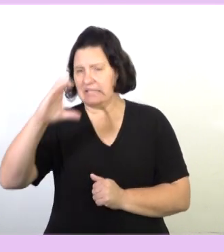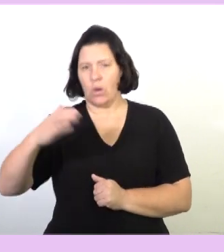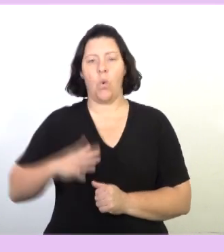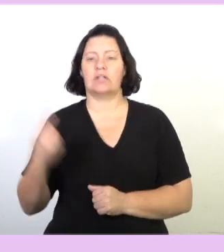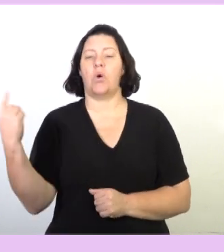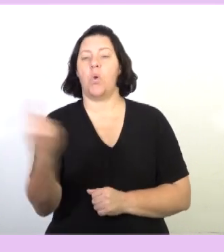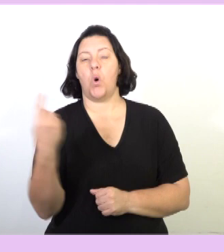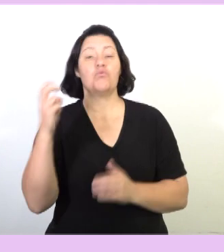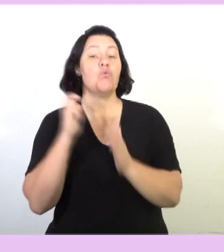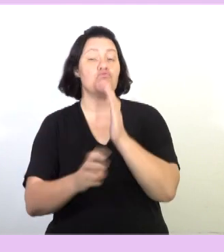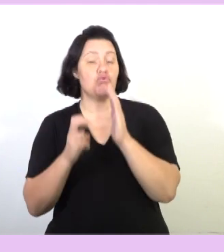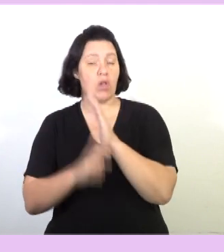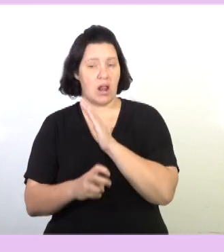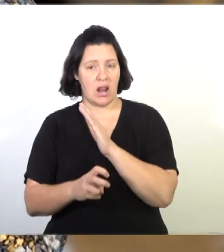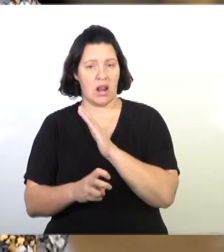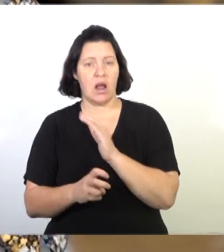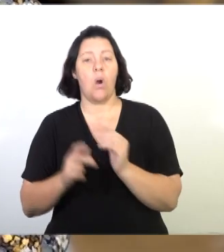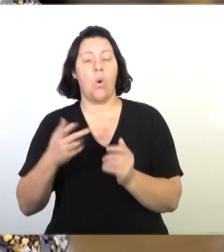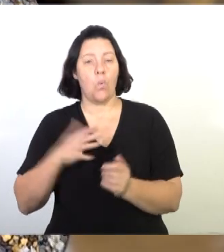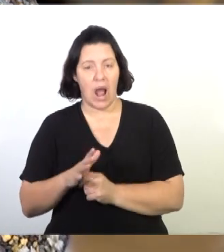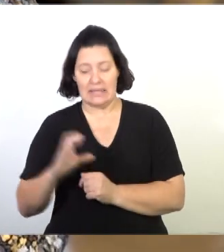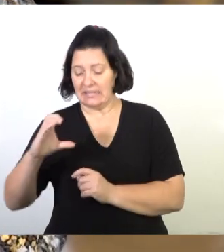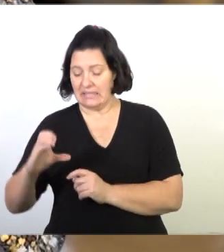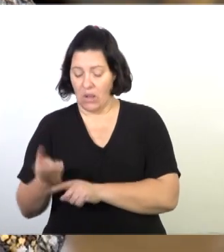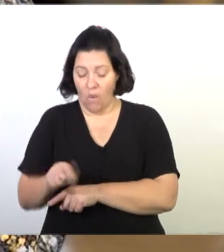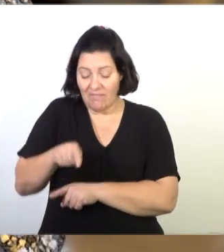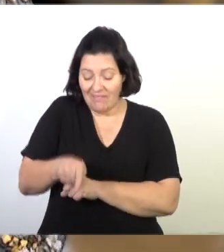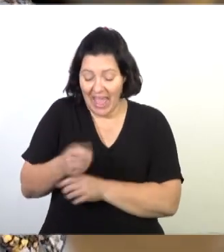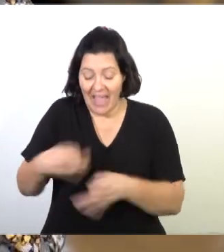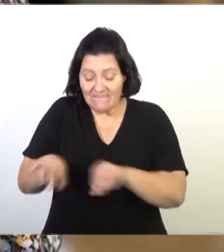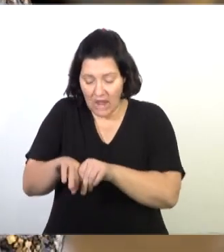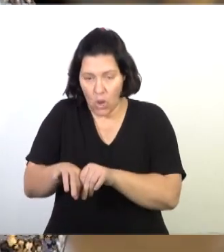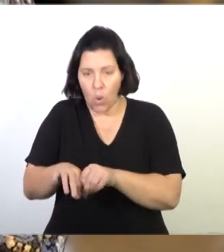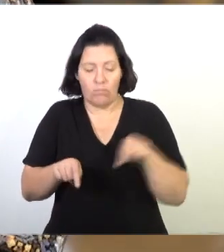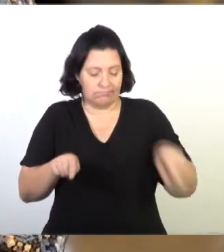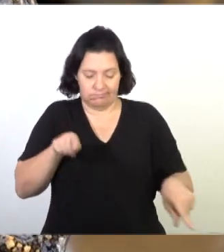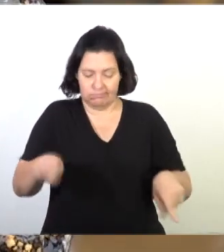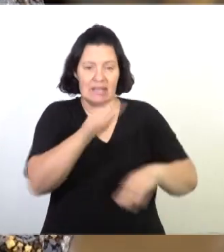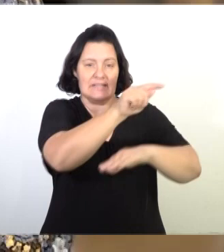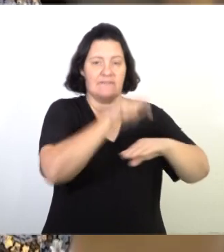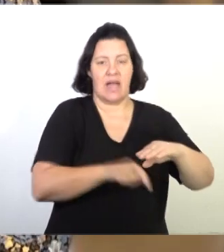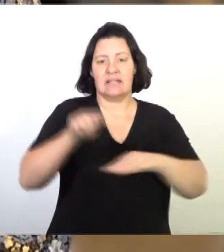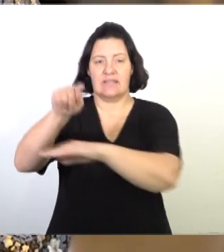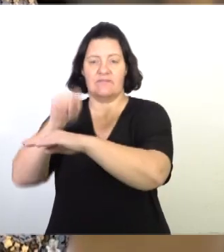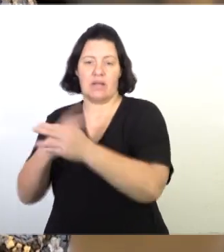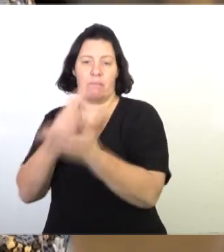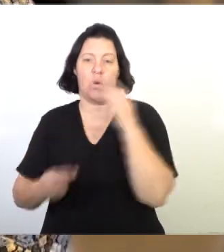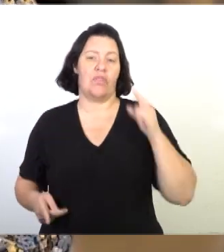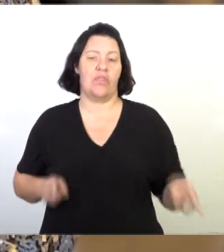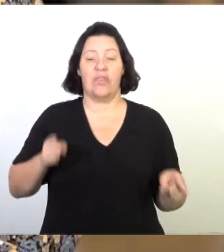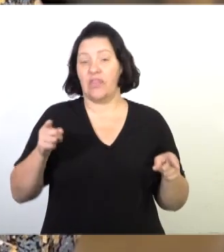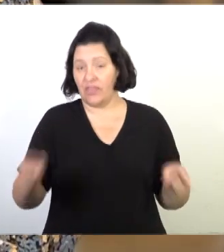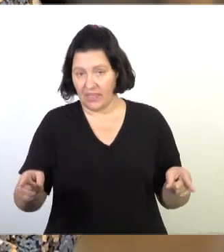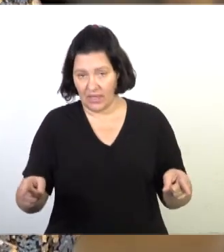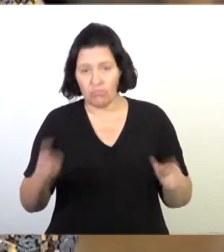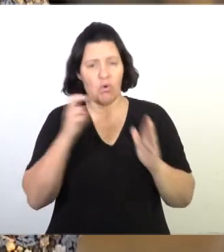C alone. What is the rule? We divide by the value that is next to the missing one and observe the rule that says what you do